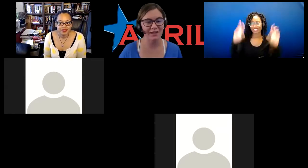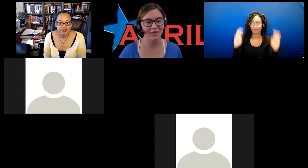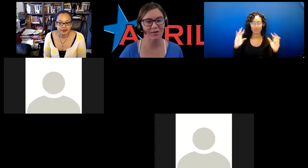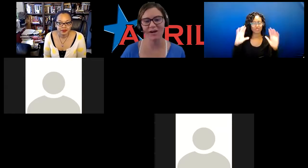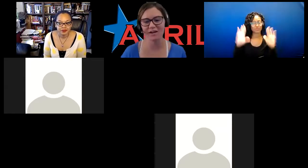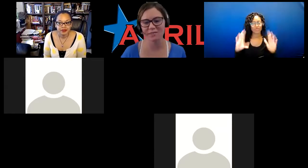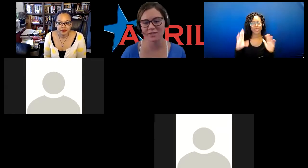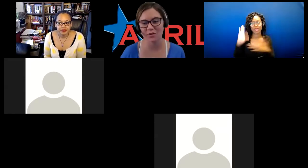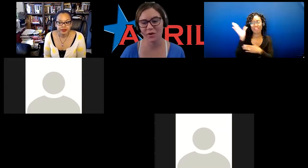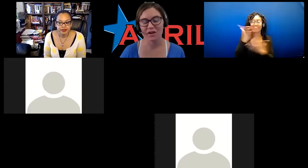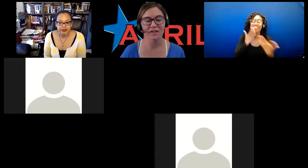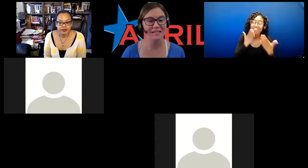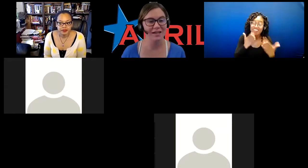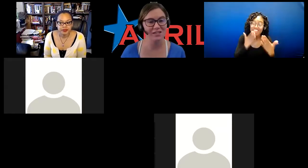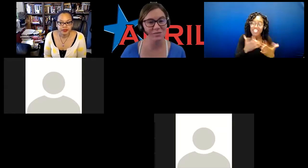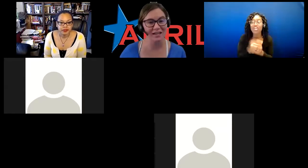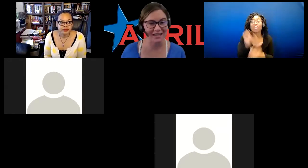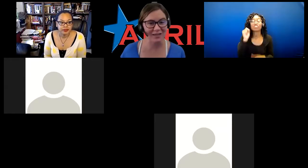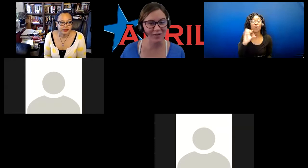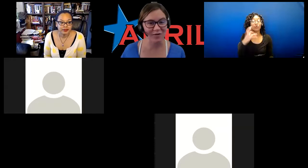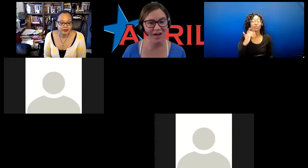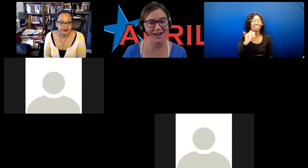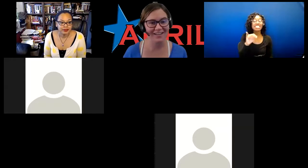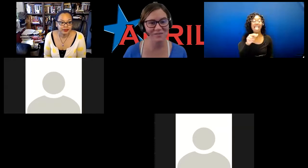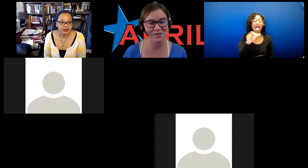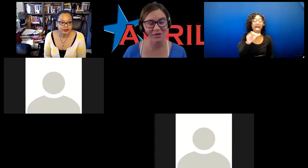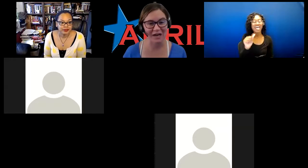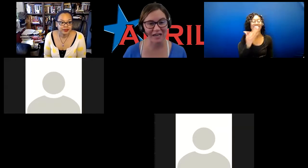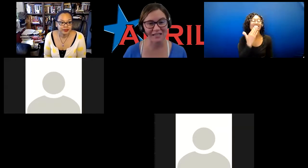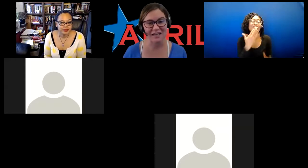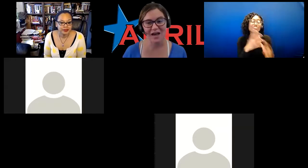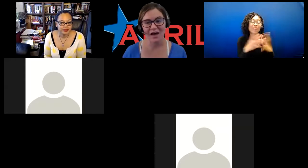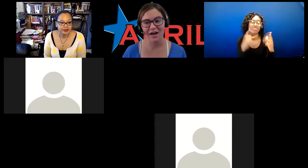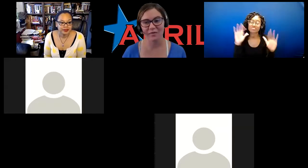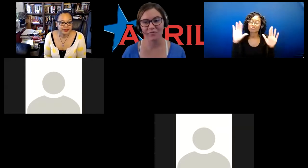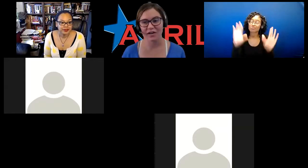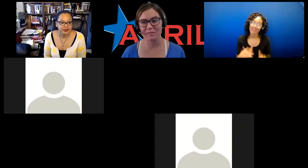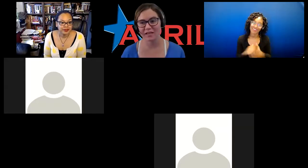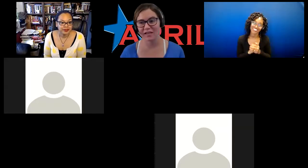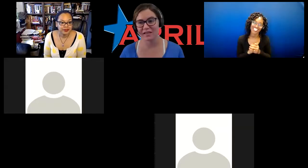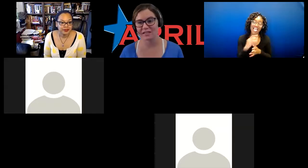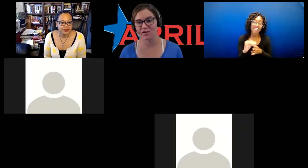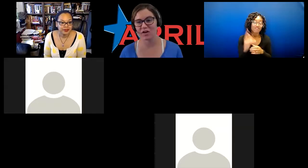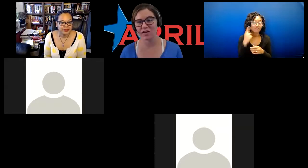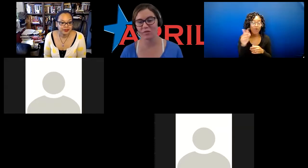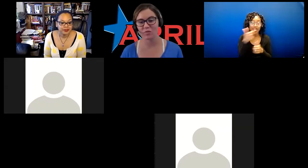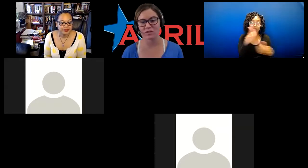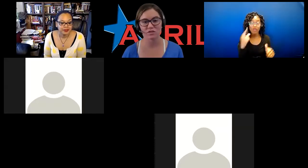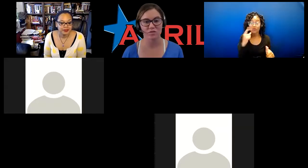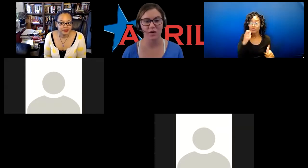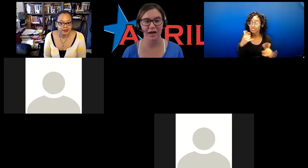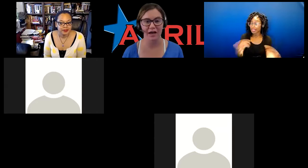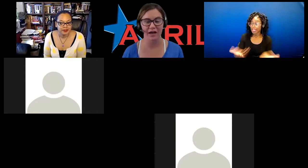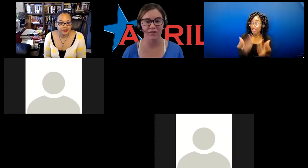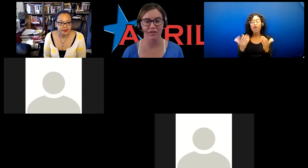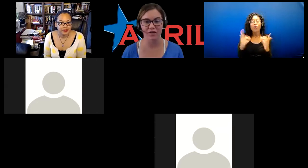Thank you. So, Christiana, I just want to thank you. This was great. For anybody that is still on, we